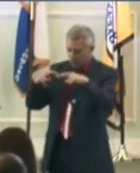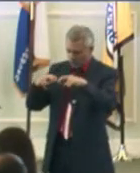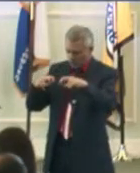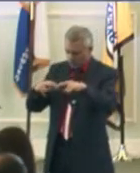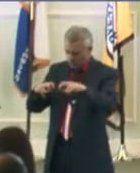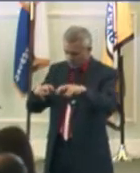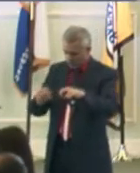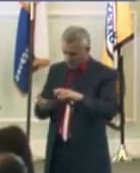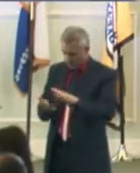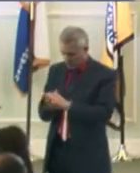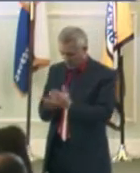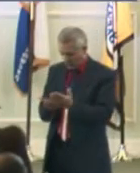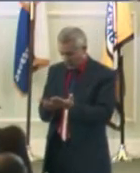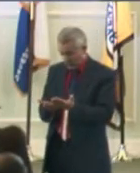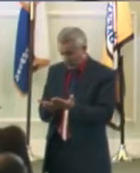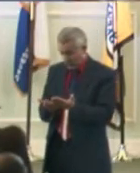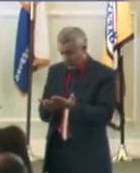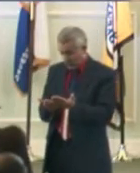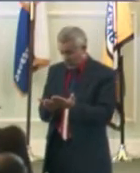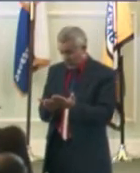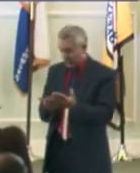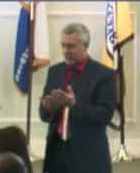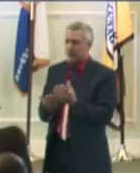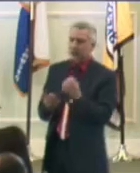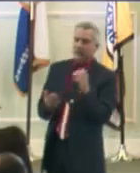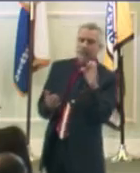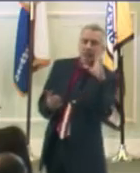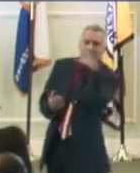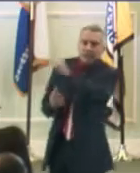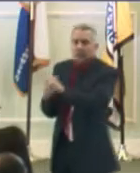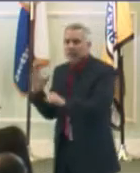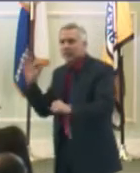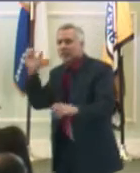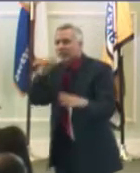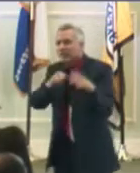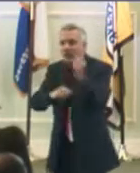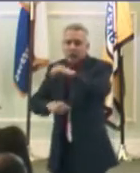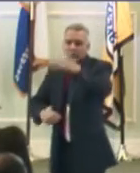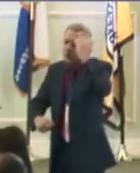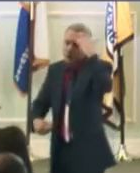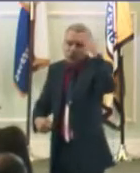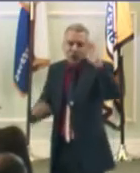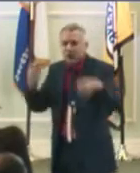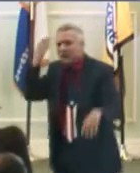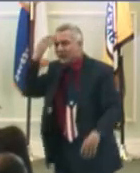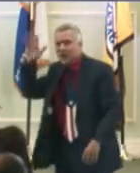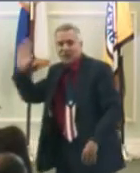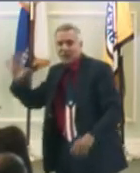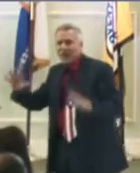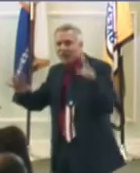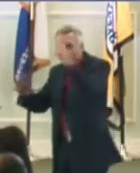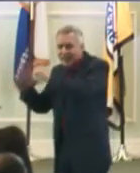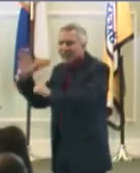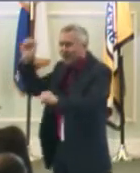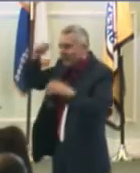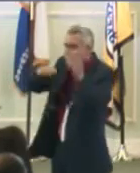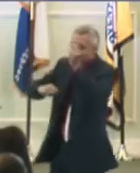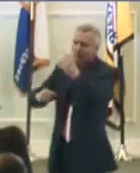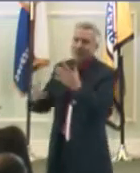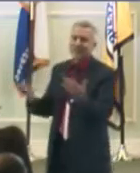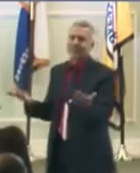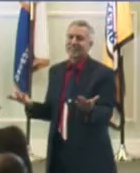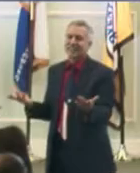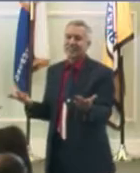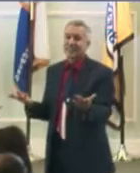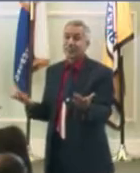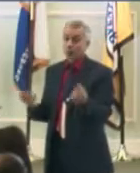lengthy conversations about what we don't know, what we think we know. Let's focus today on what we do know. I think we can reasonably consider a couple things.